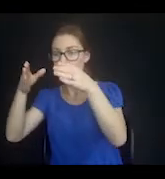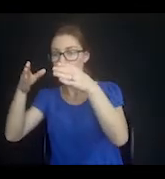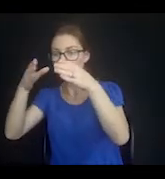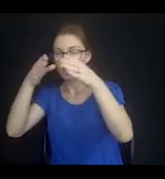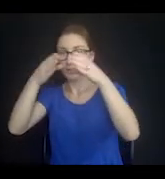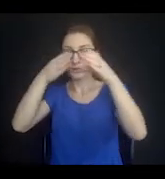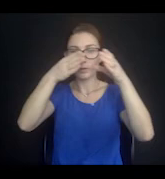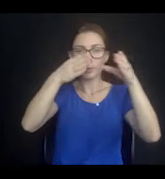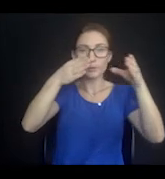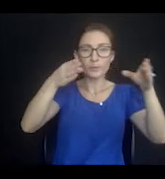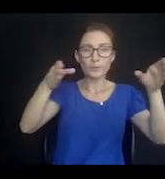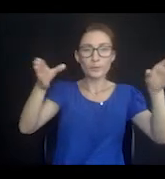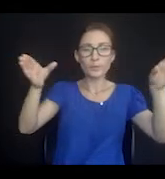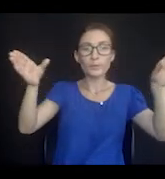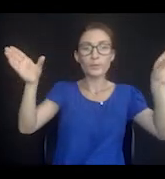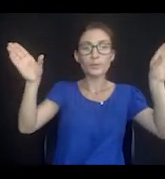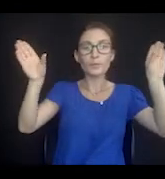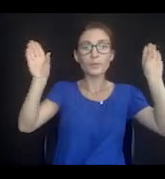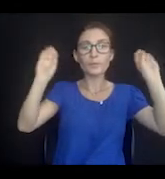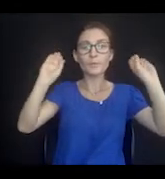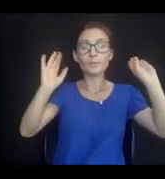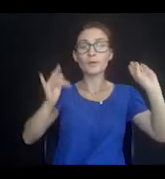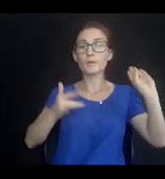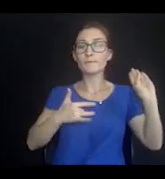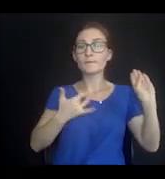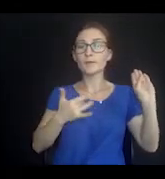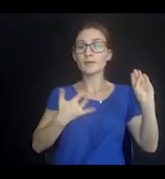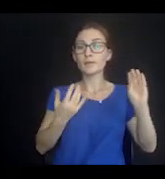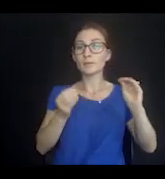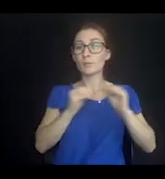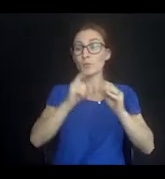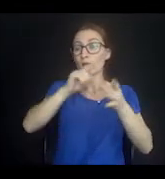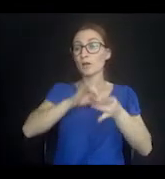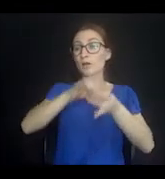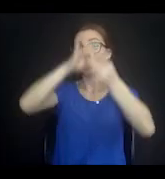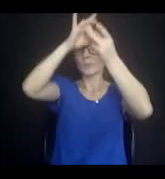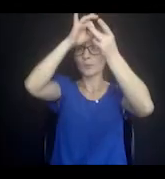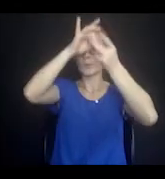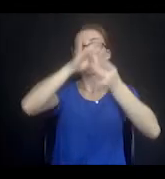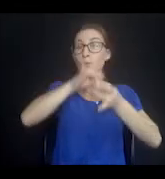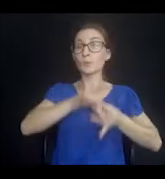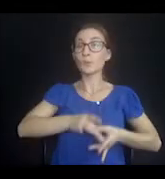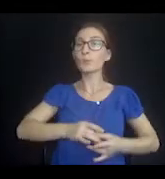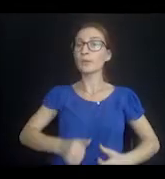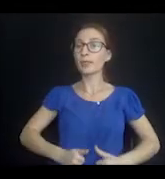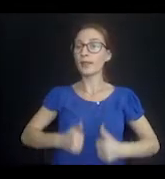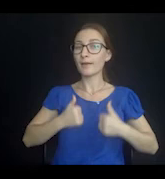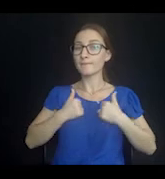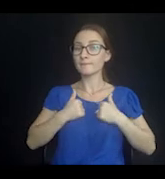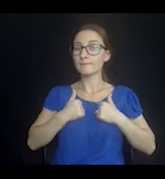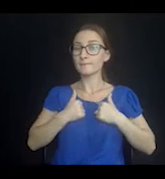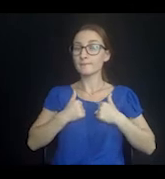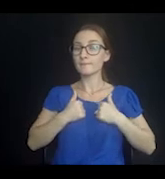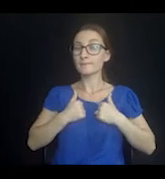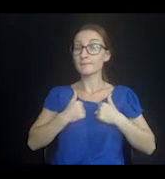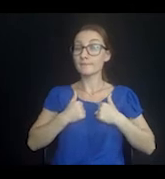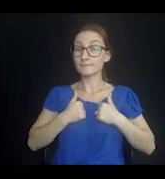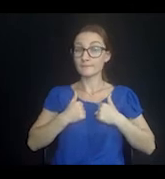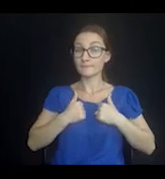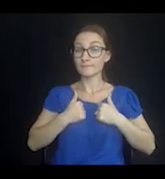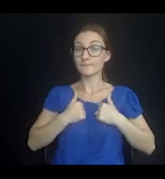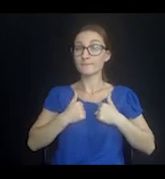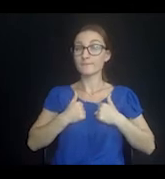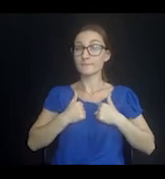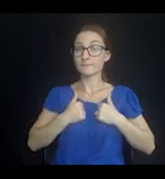So what happens if you open awareness, feel a little bit sense of aliveness